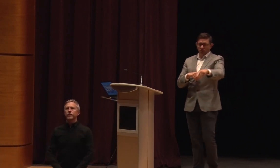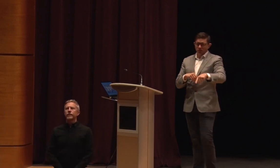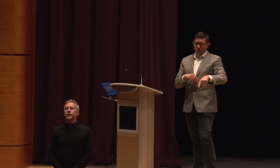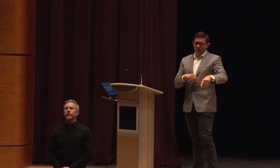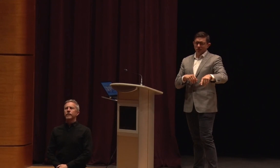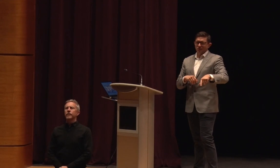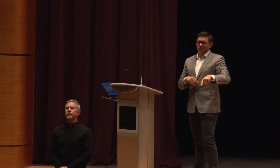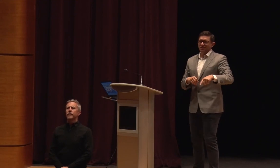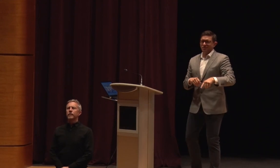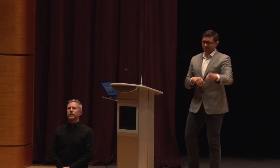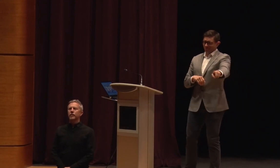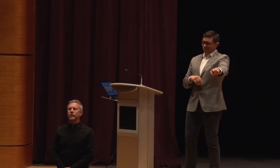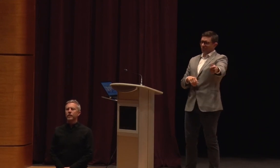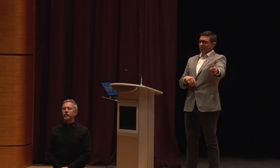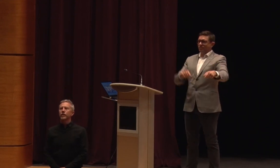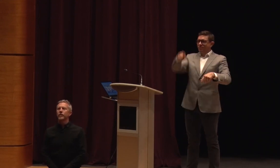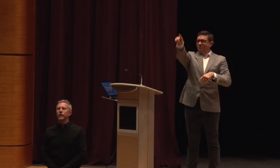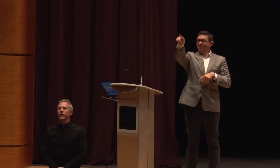Okay, I'll get back to you.